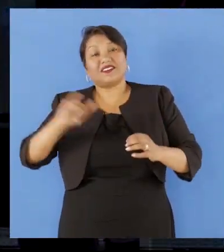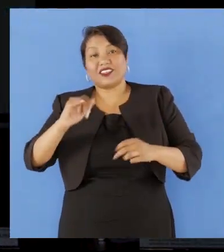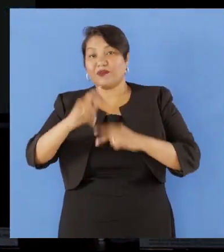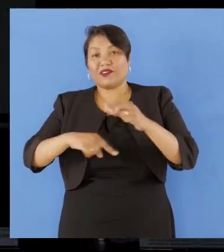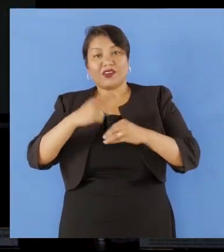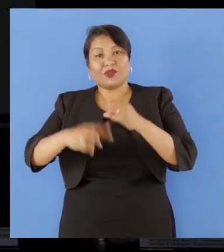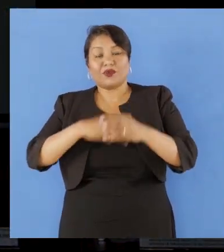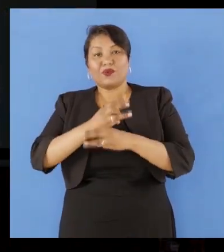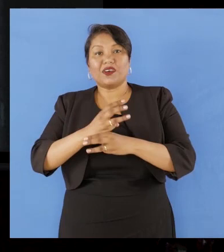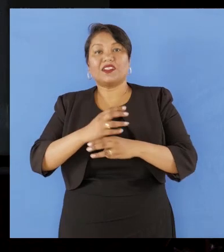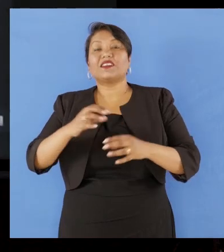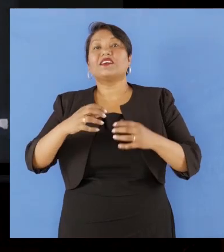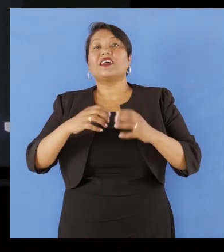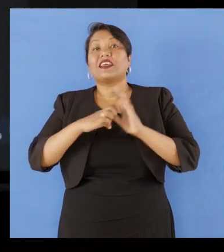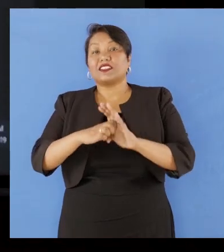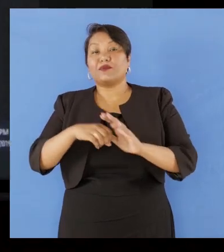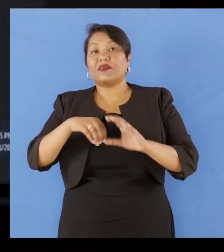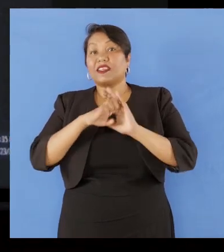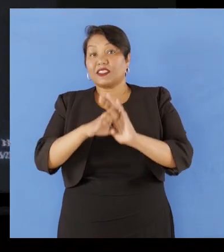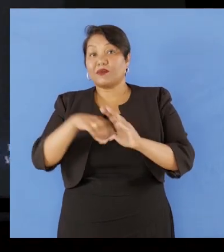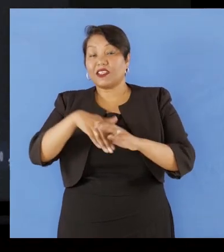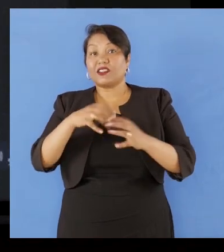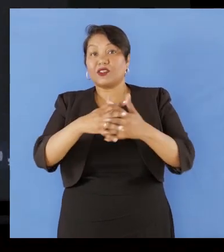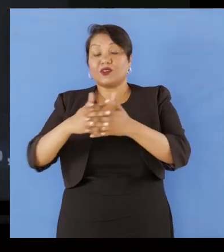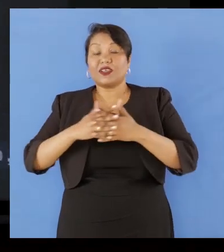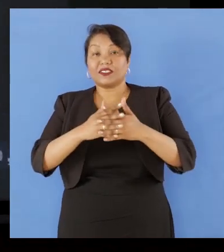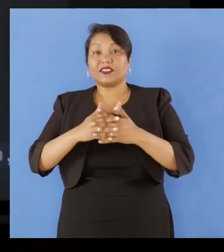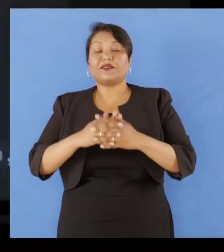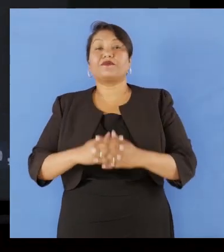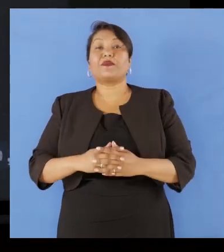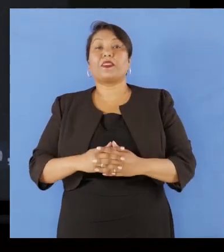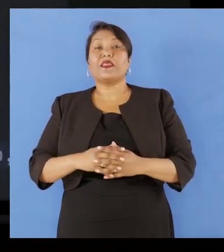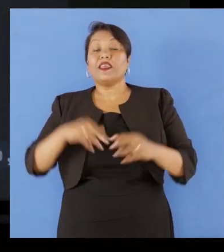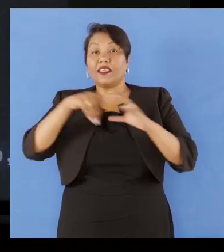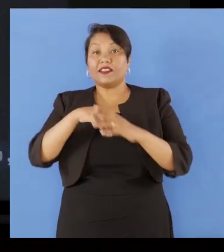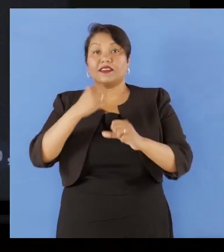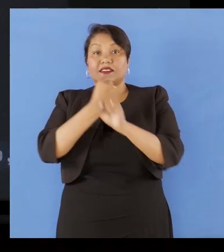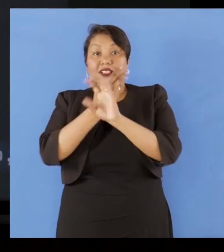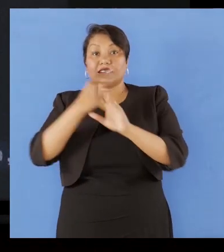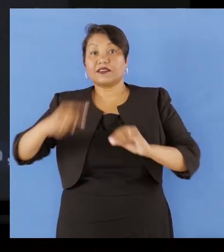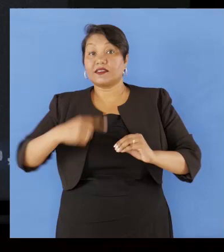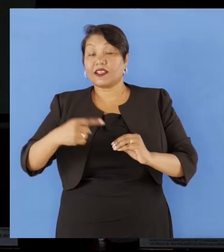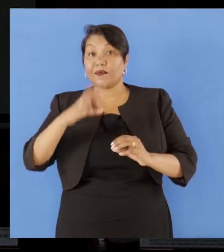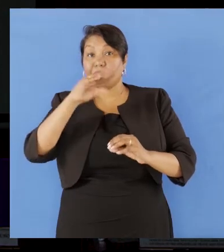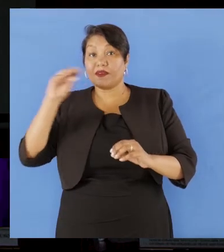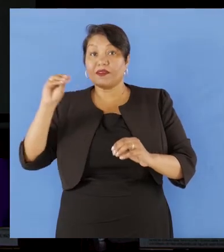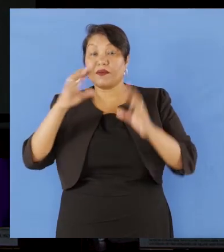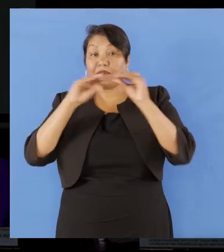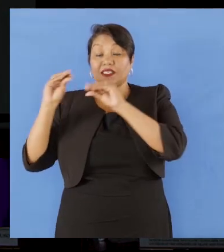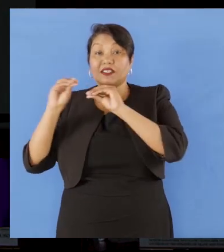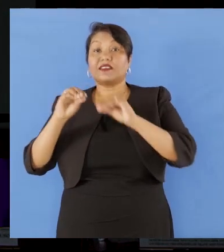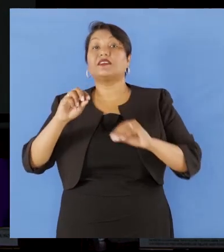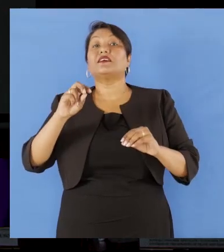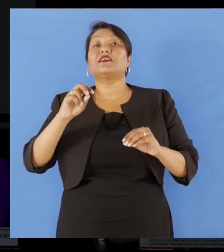of the problems encountered in the US and how similar these were to the ones experienced locally via a Skype conference. To my